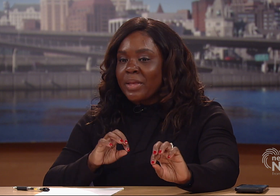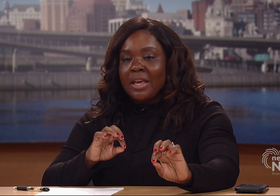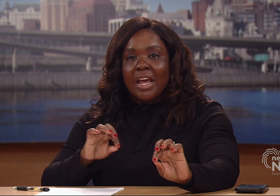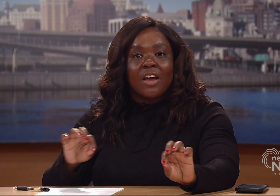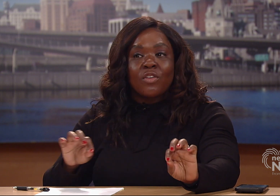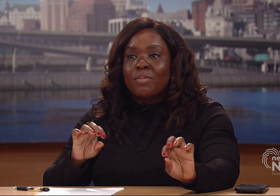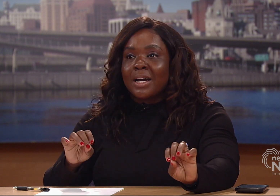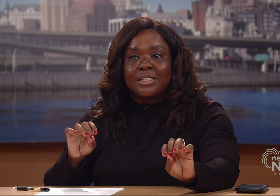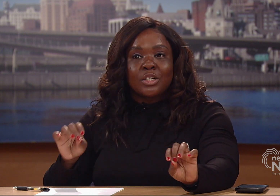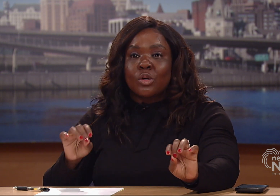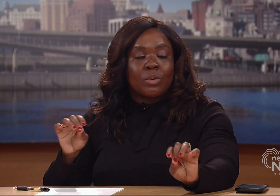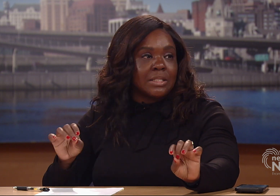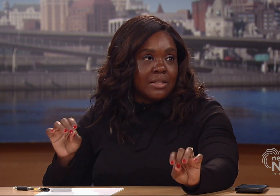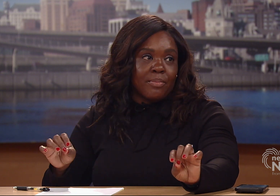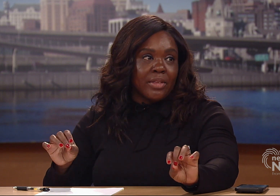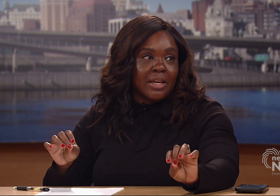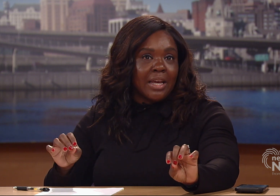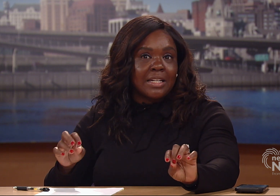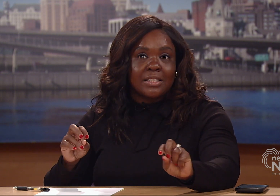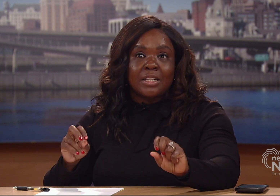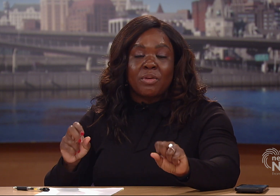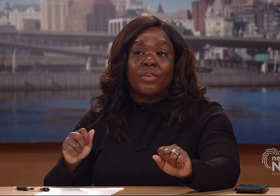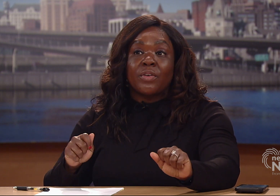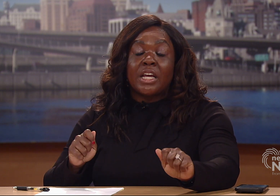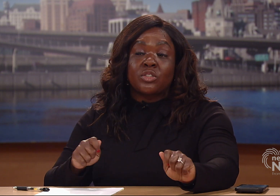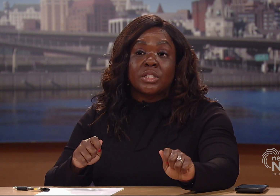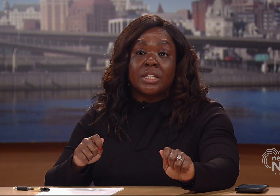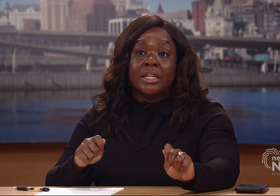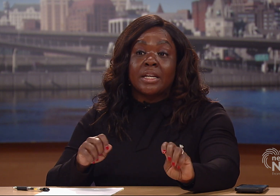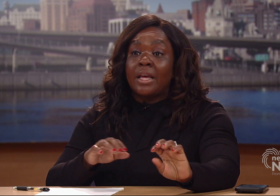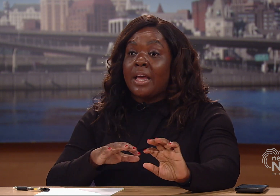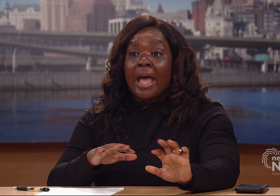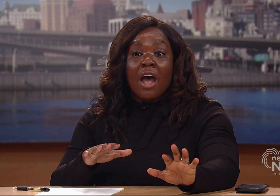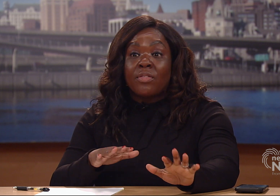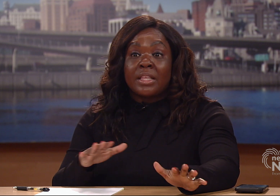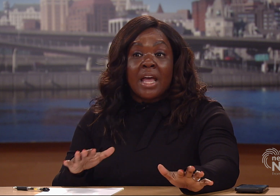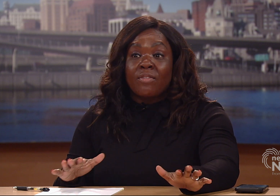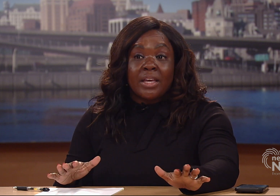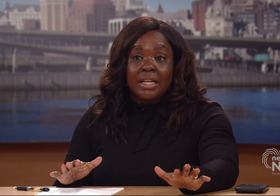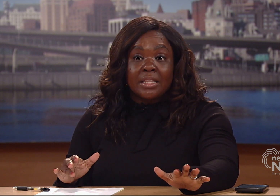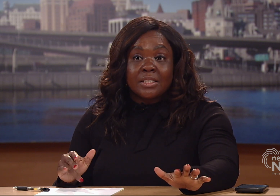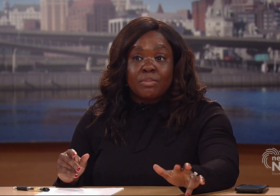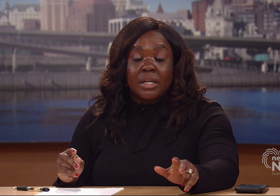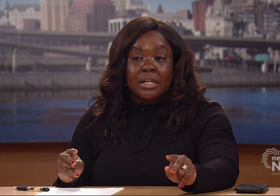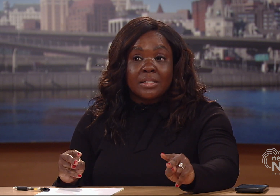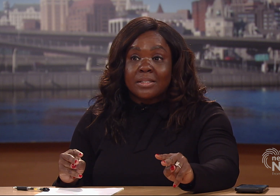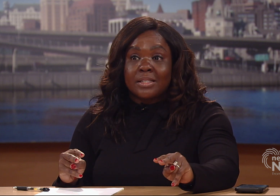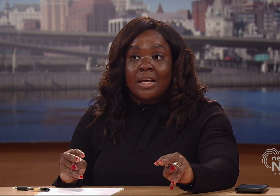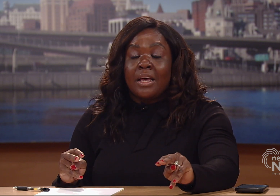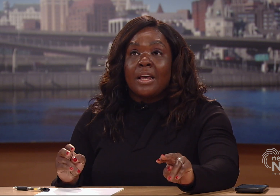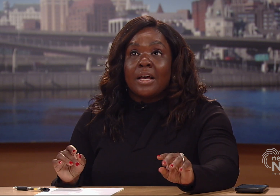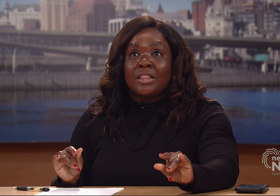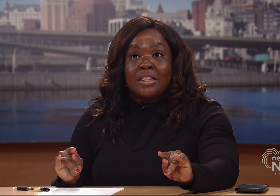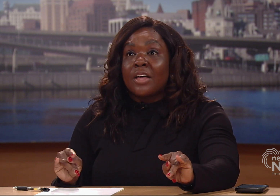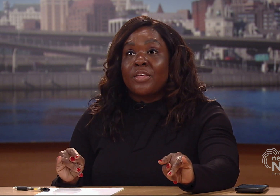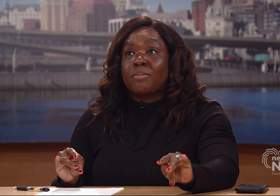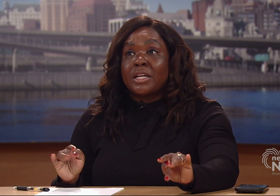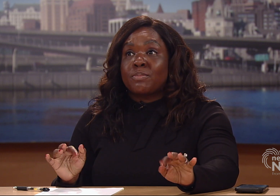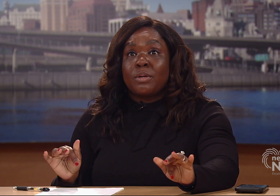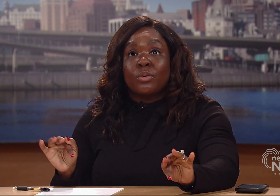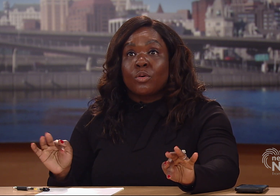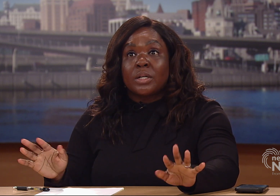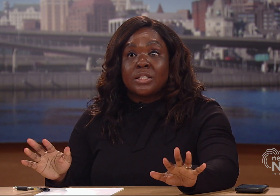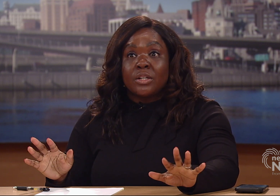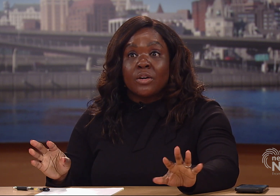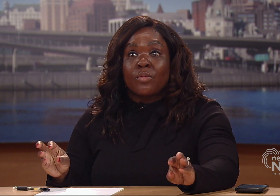year, everybody's gonna want something. And it's gonna be very interesting how they navigate this, because nothing